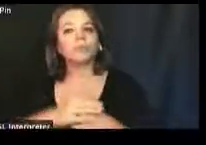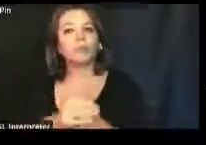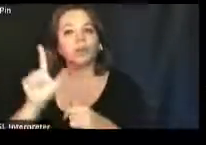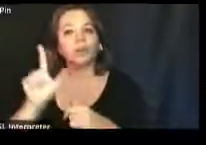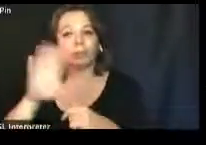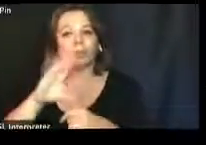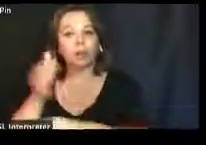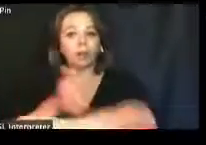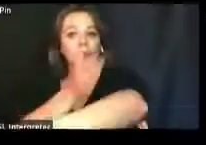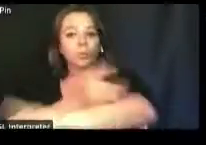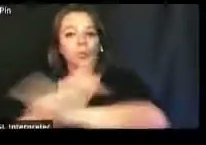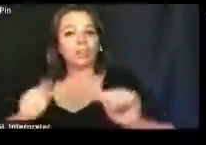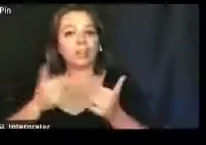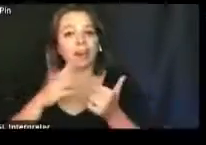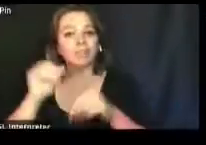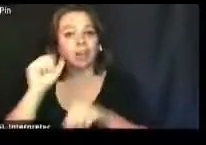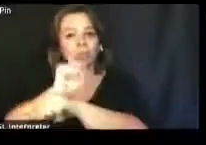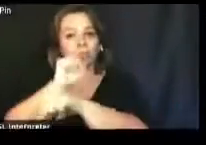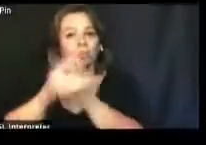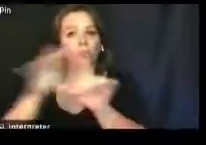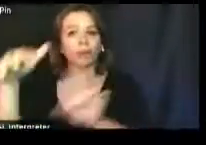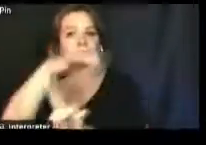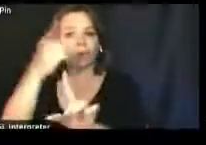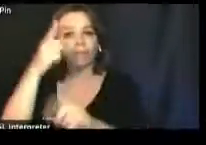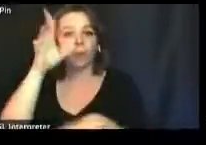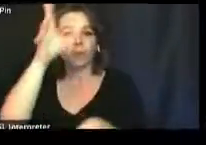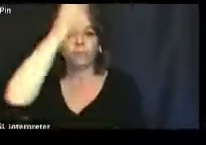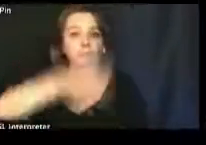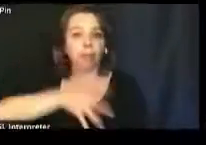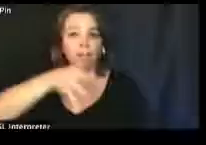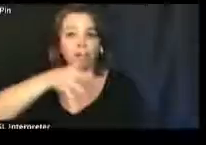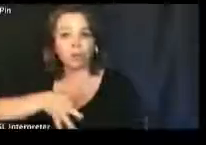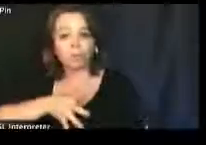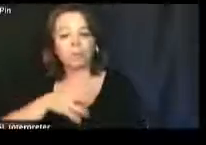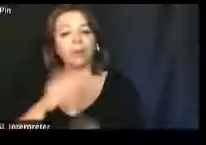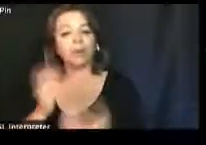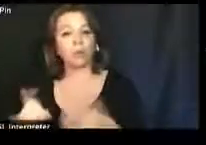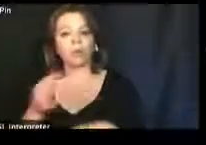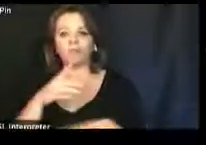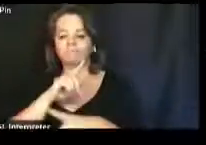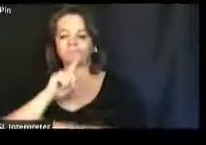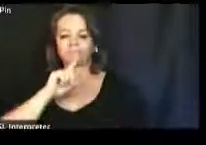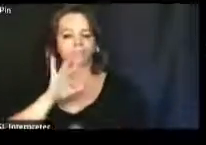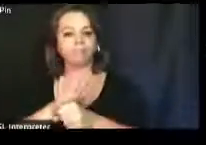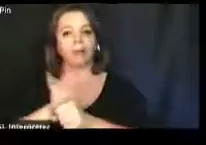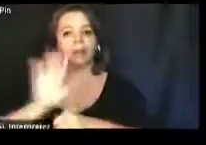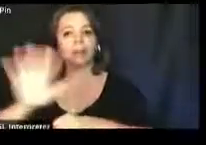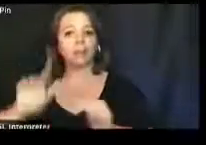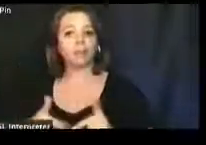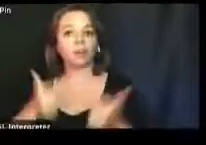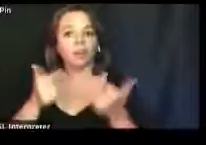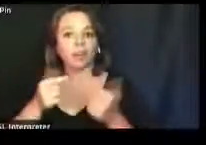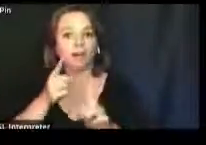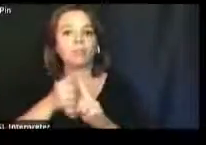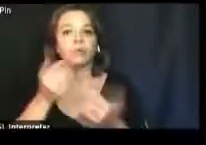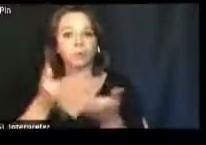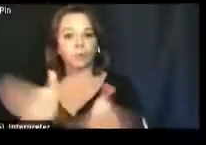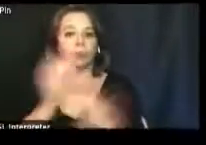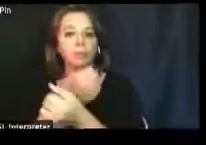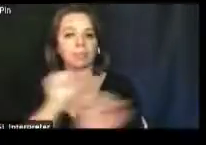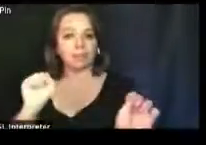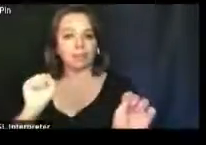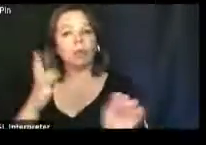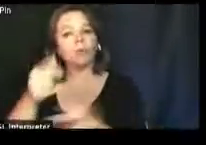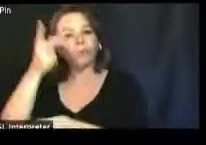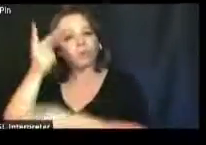and working conditions of the men and women who have made public safety their life's work. I'm calling today to ask you to keep the large majority of the city of